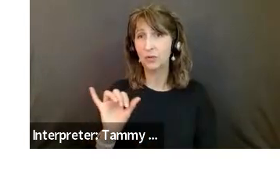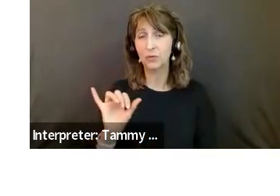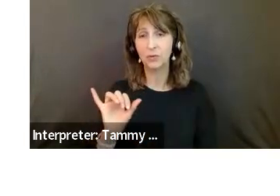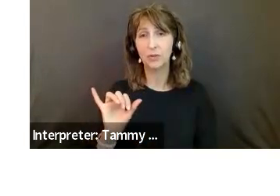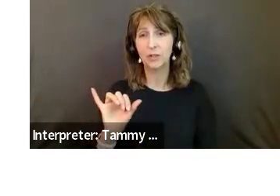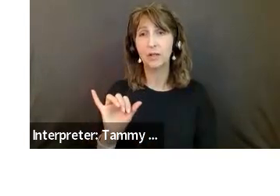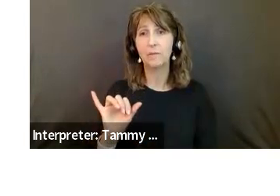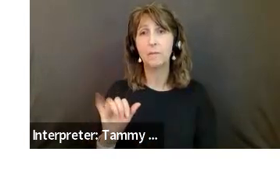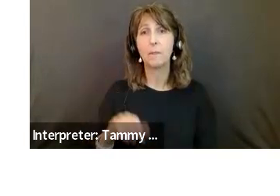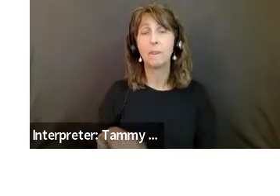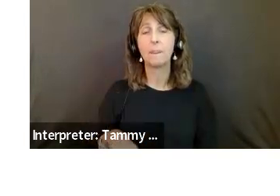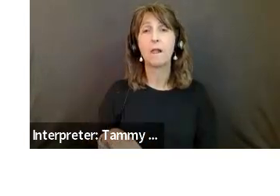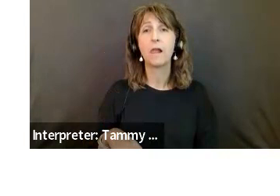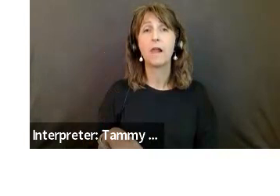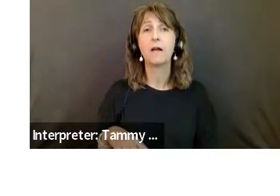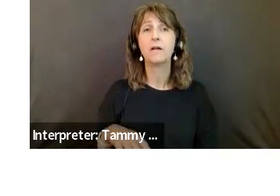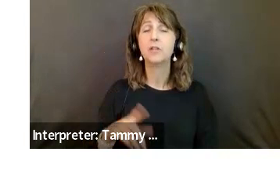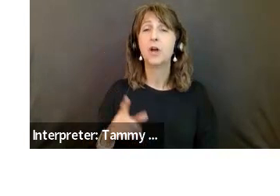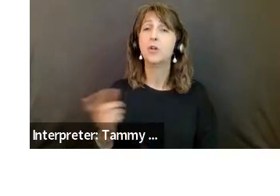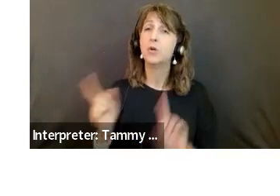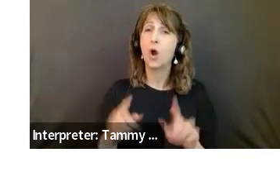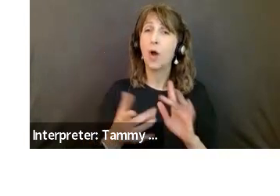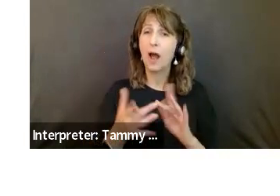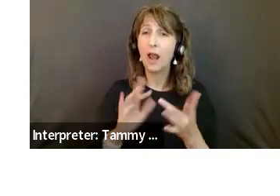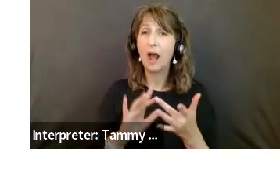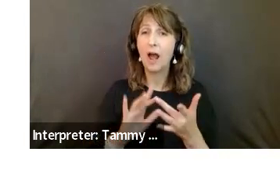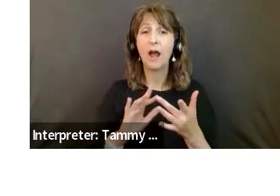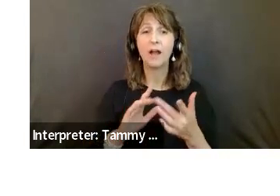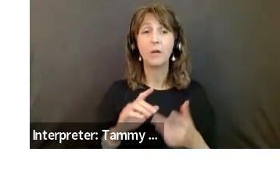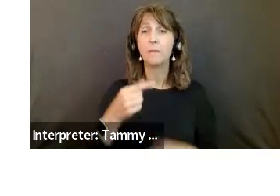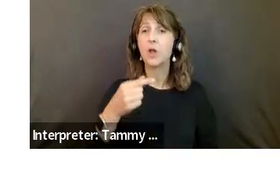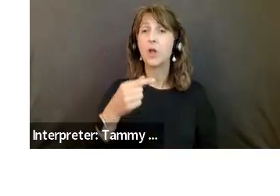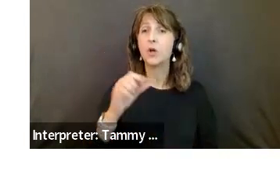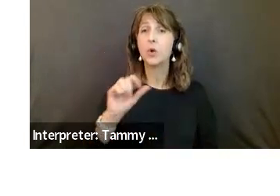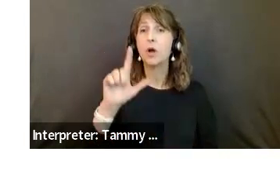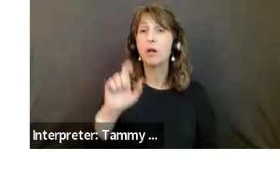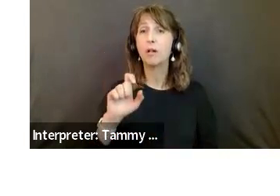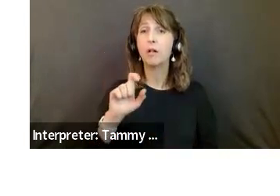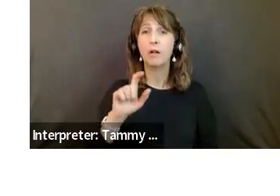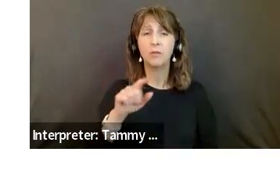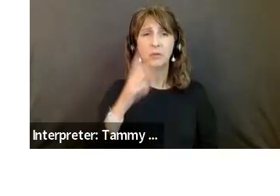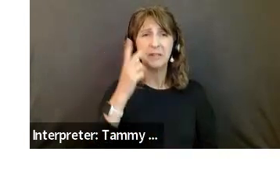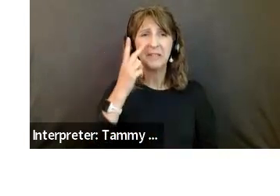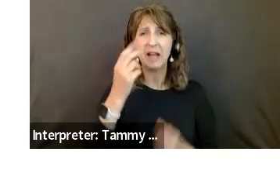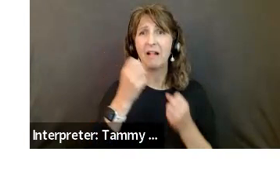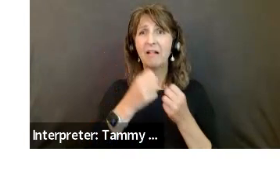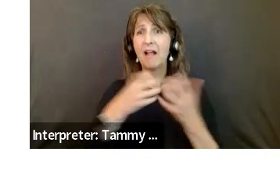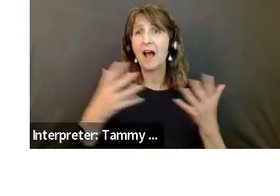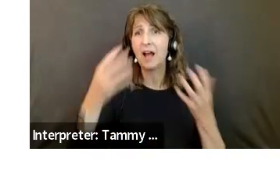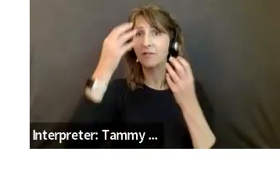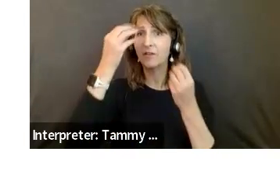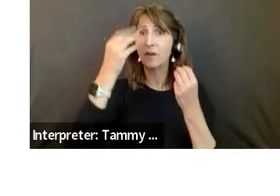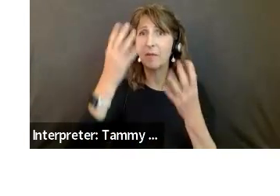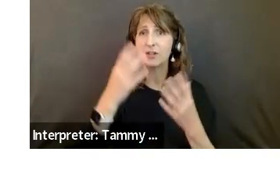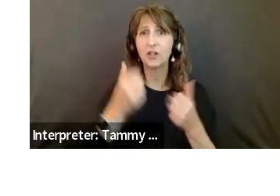And plus, you go online, you Google whatever it is, and there's so much information. You have to sift through it. Which of this applies to me? Which of this